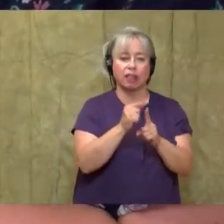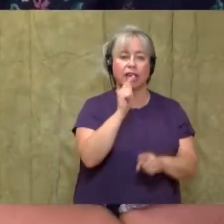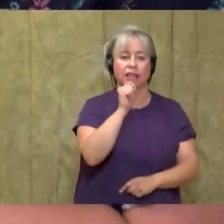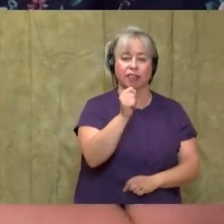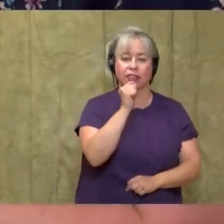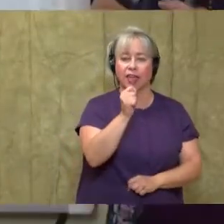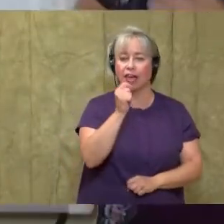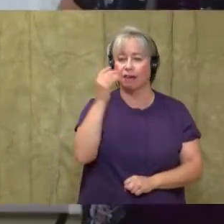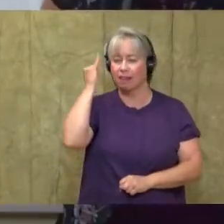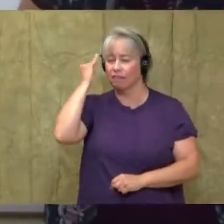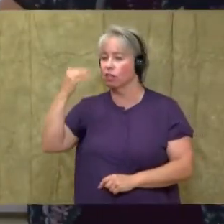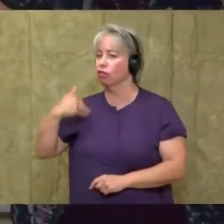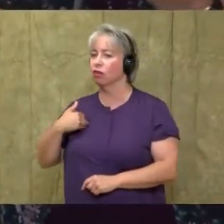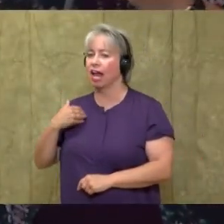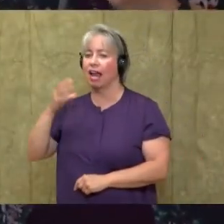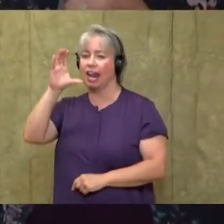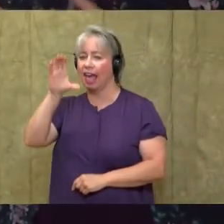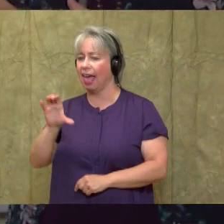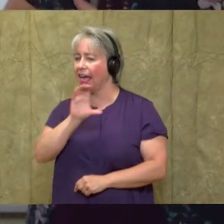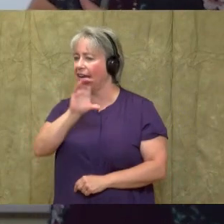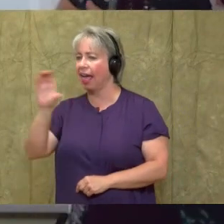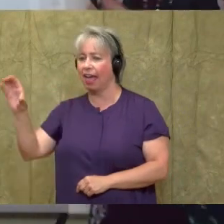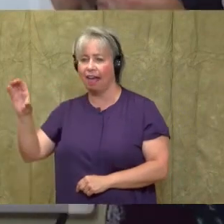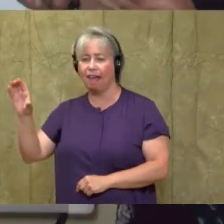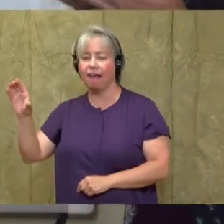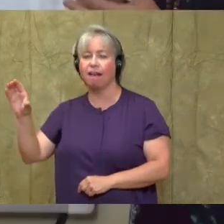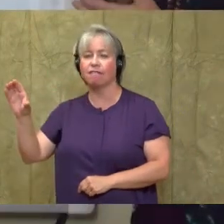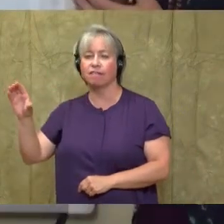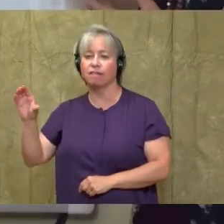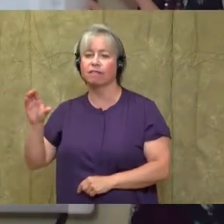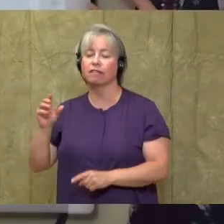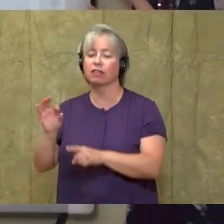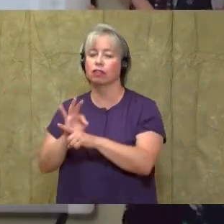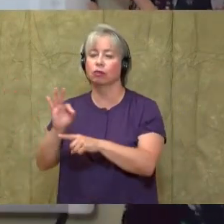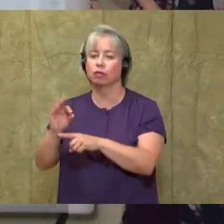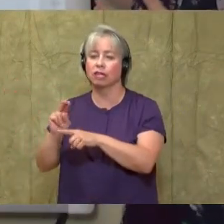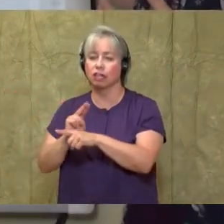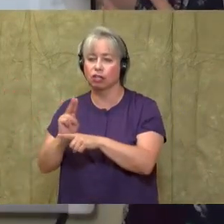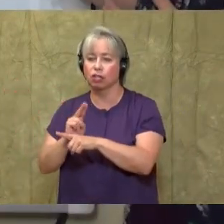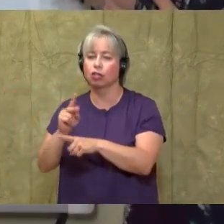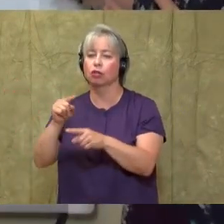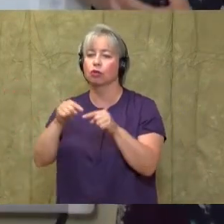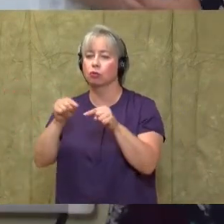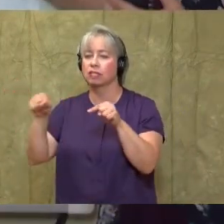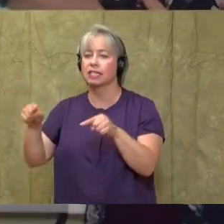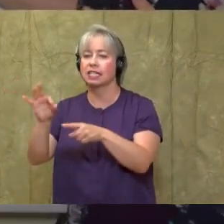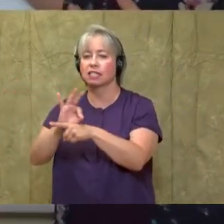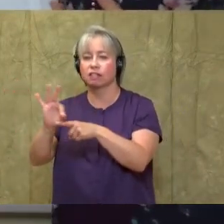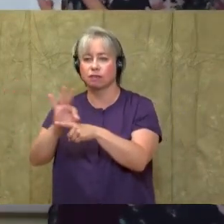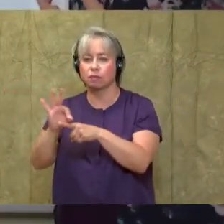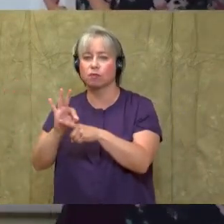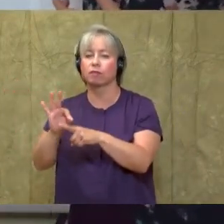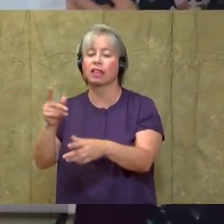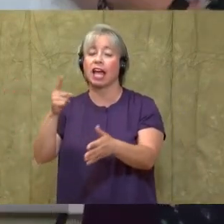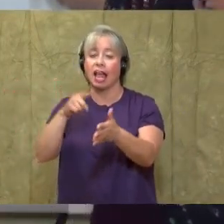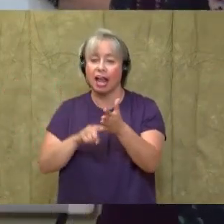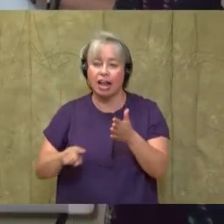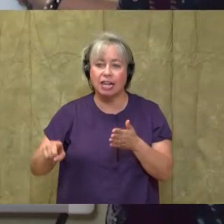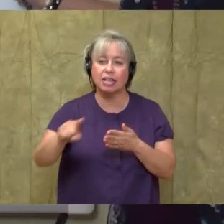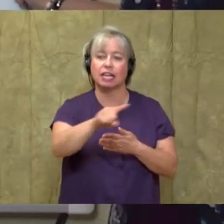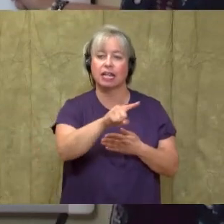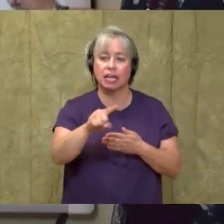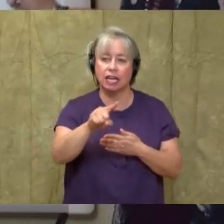have the coordinate plane, you can use the distance formula, which you know are connected in the same. Next week, we're going to start